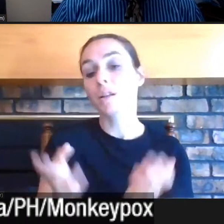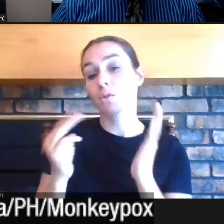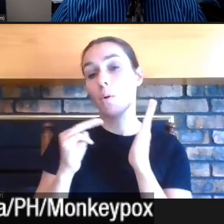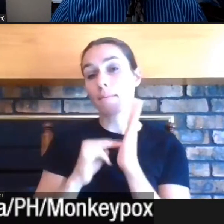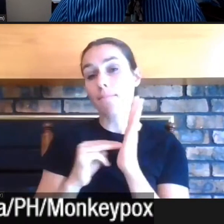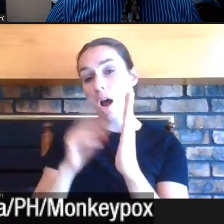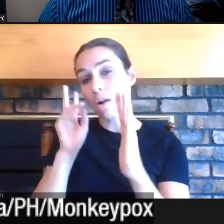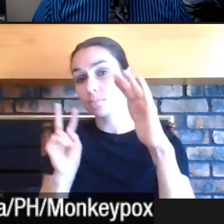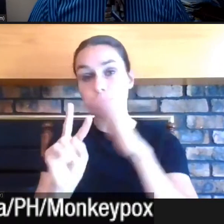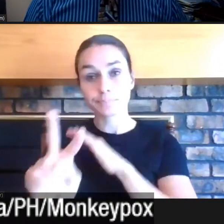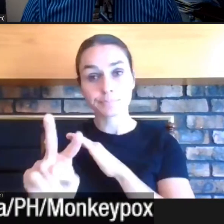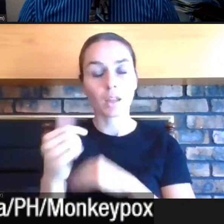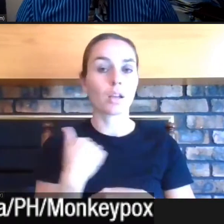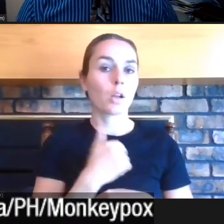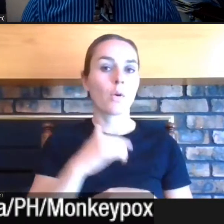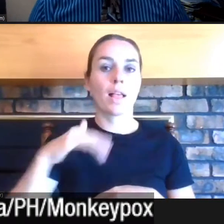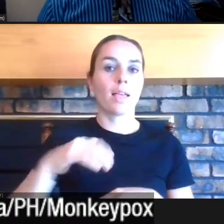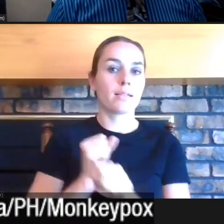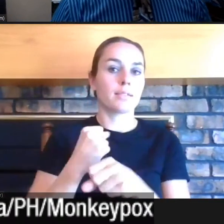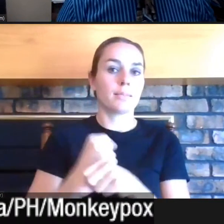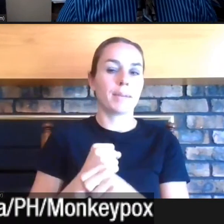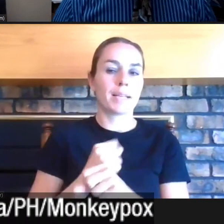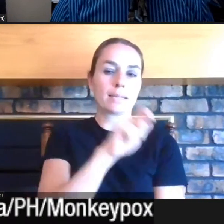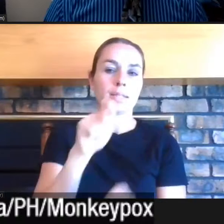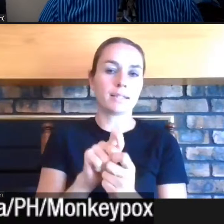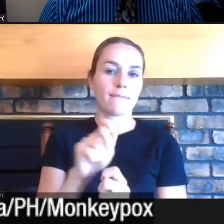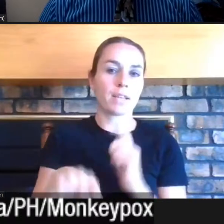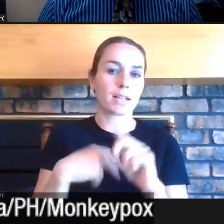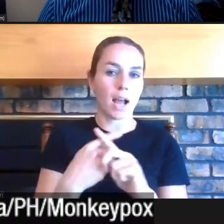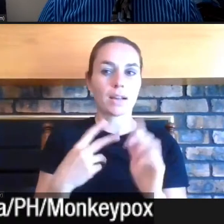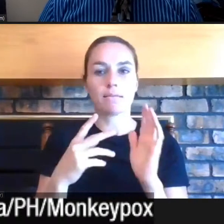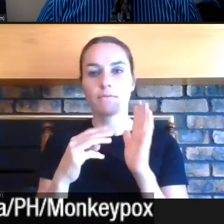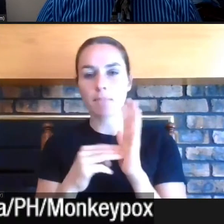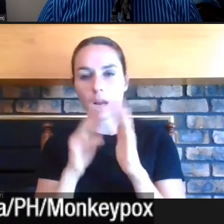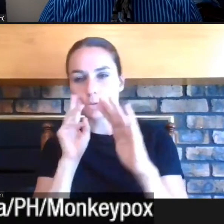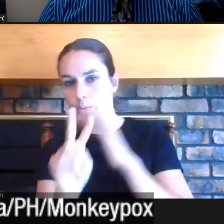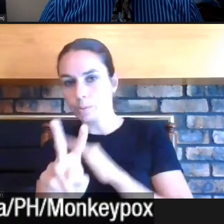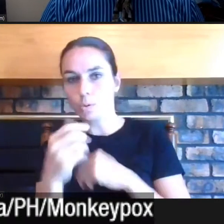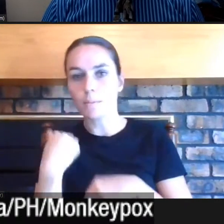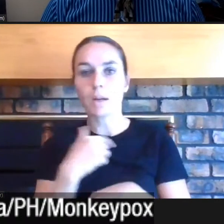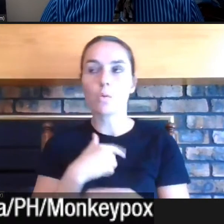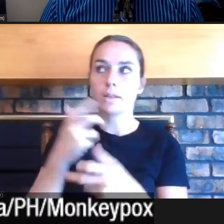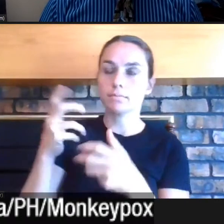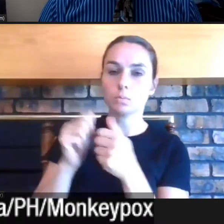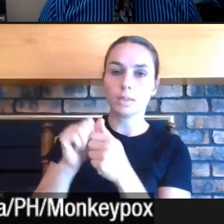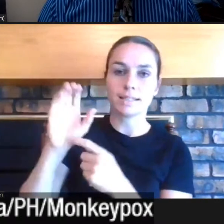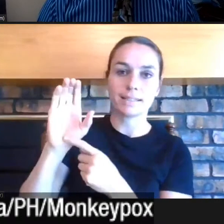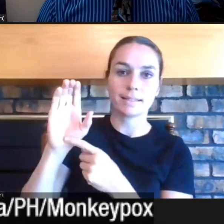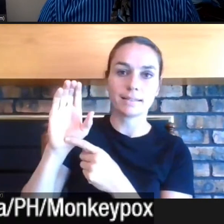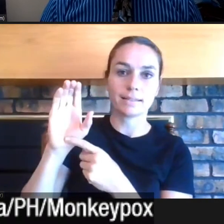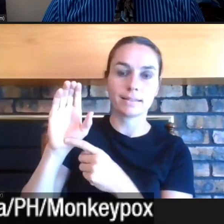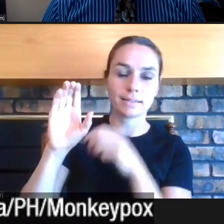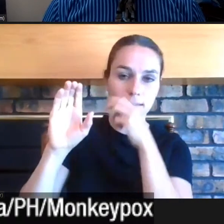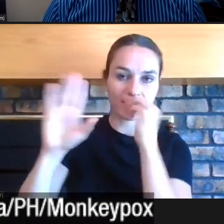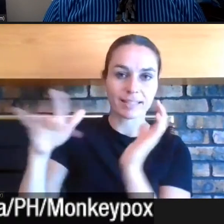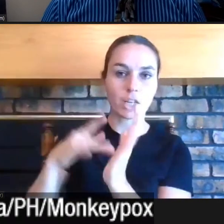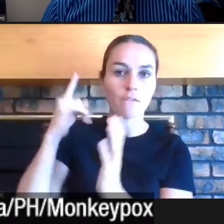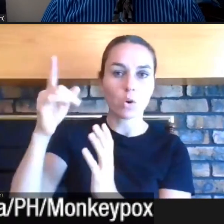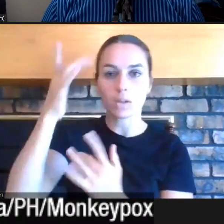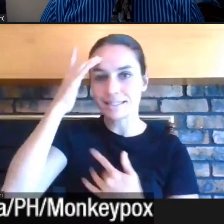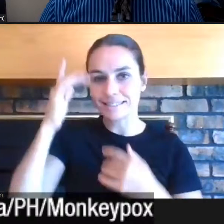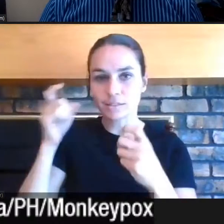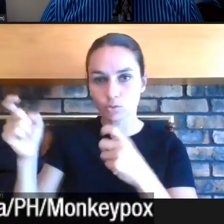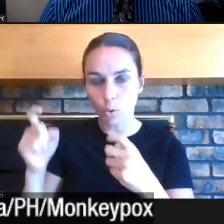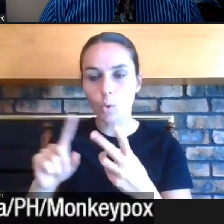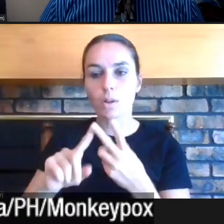done any specific modeling, but we're in contact with our Centers for Disease Control and Prevention partners, as well as our neighboring states, and talking